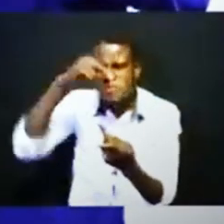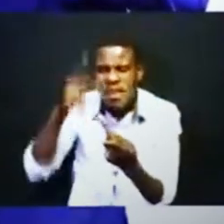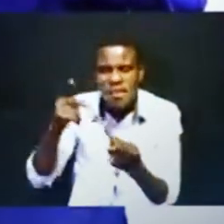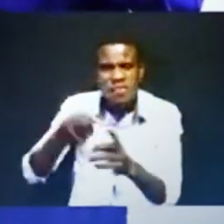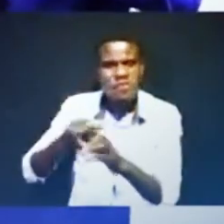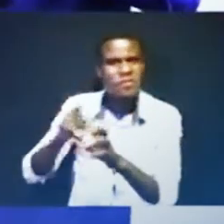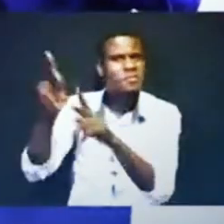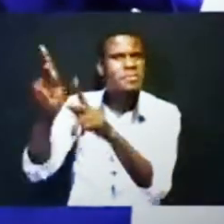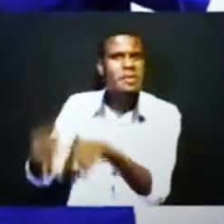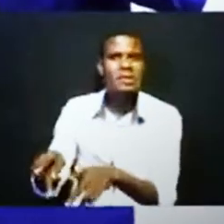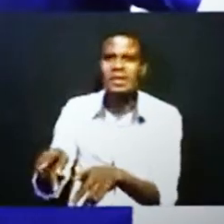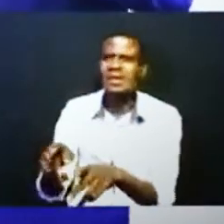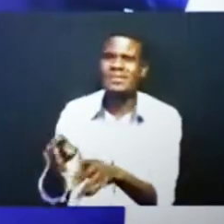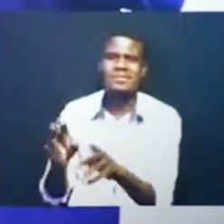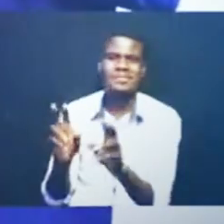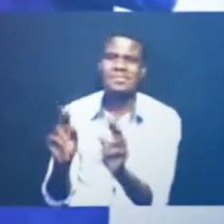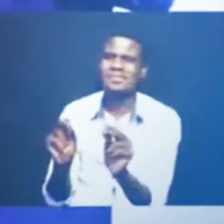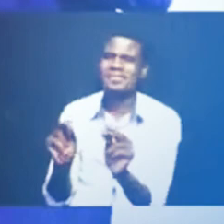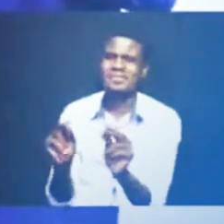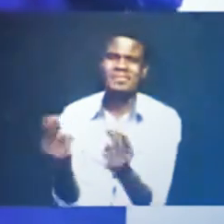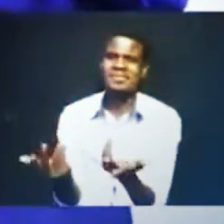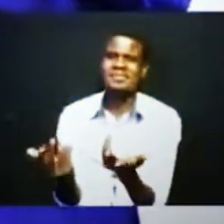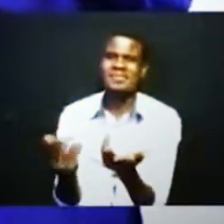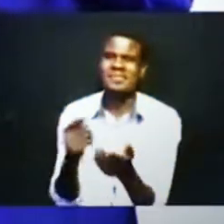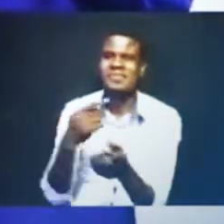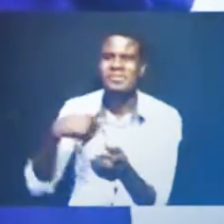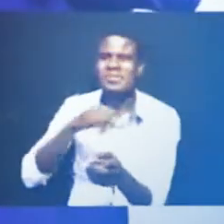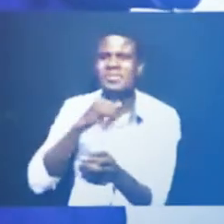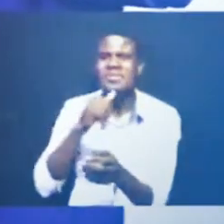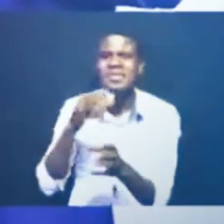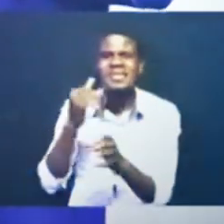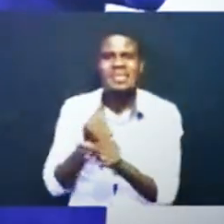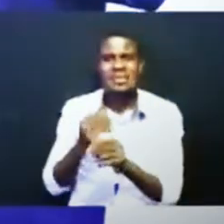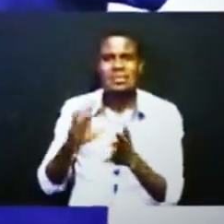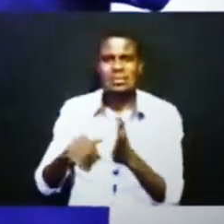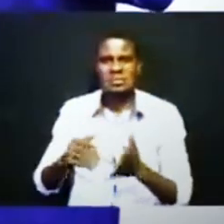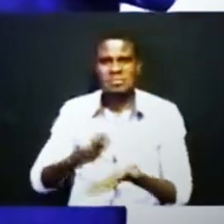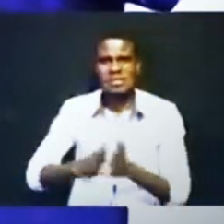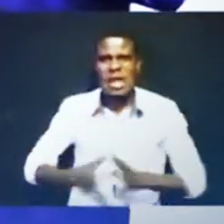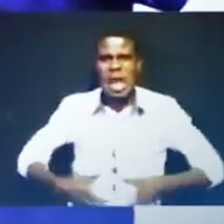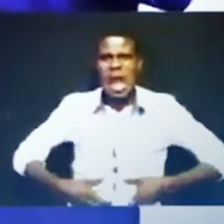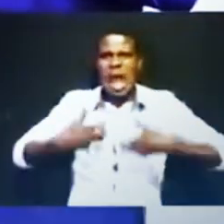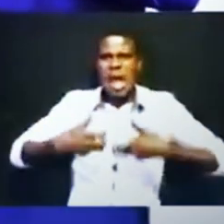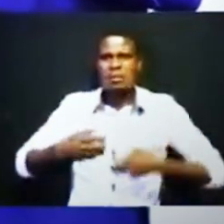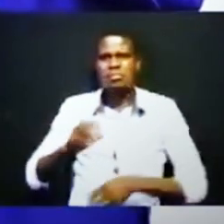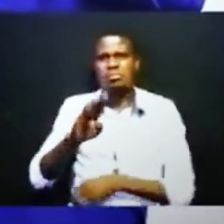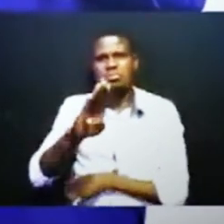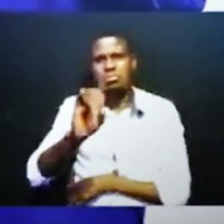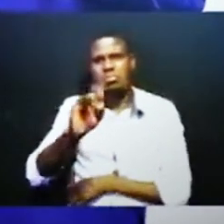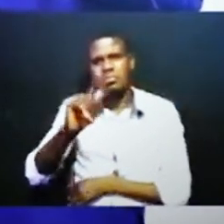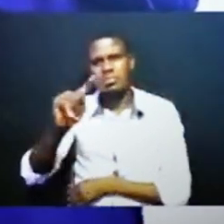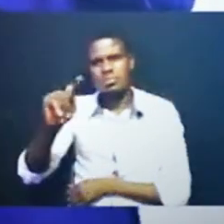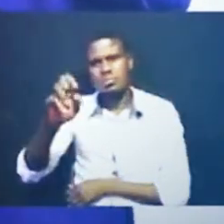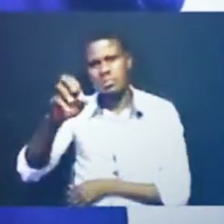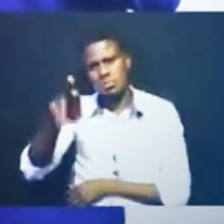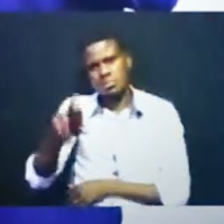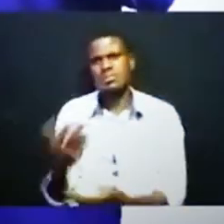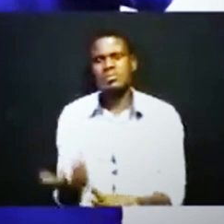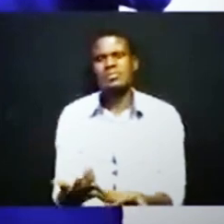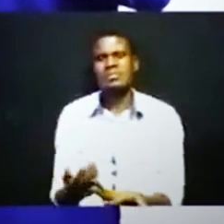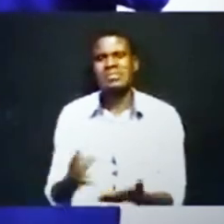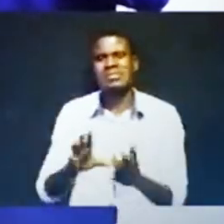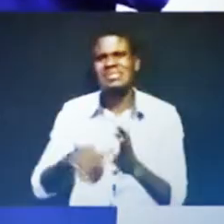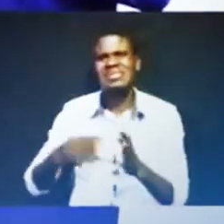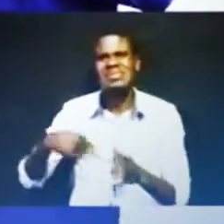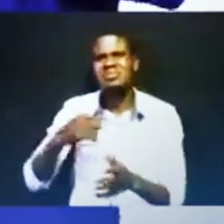beings. And we don't get it, we become bitter, we become cruel, and sometimes we become very,